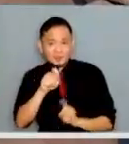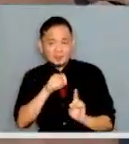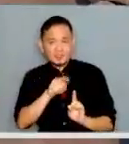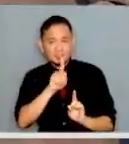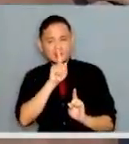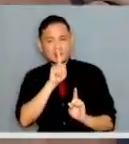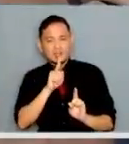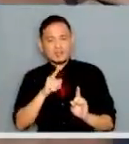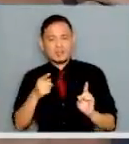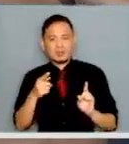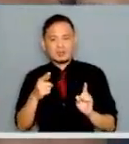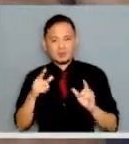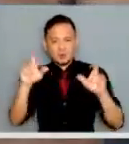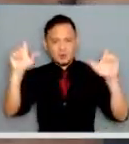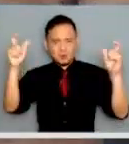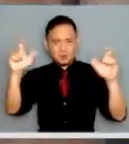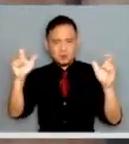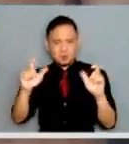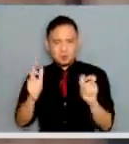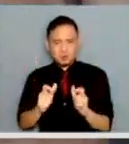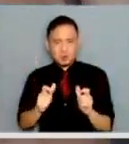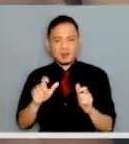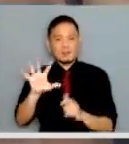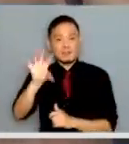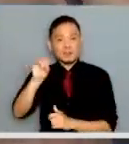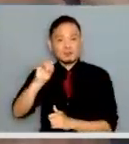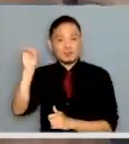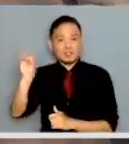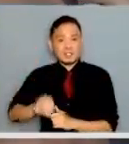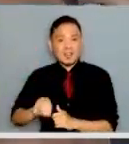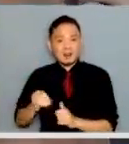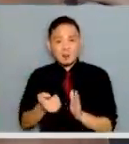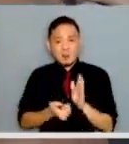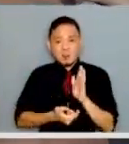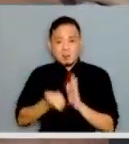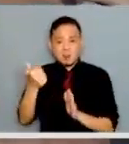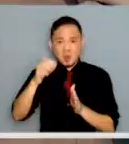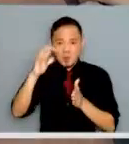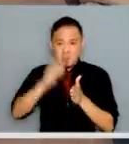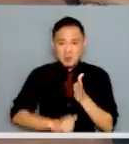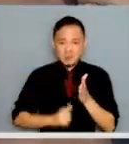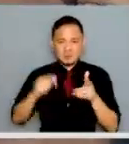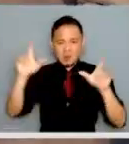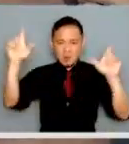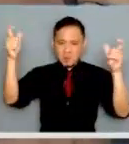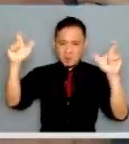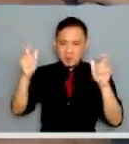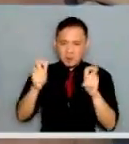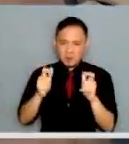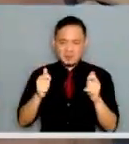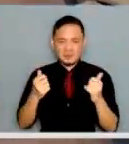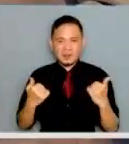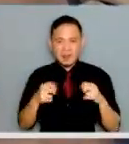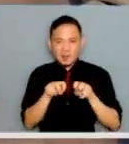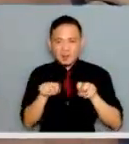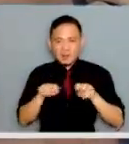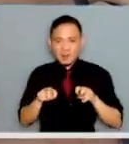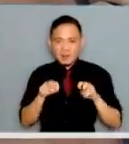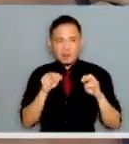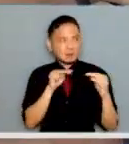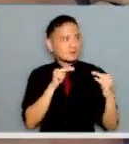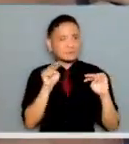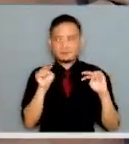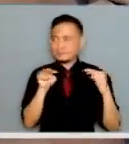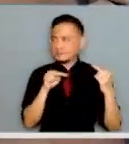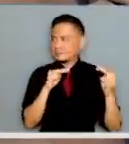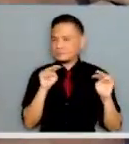sa callbacks, parang naging half. Half pa din, so ang dami pa din naming nag-callbacks. So we were just waiting for the